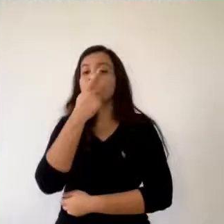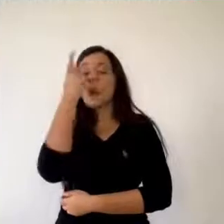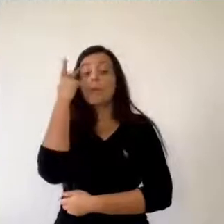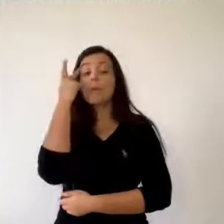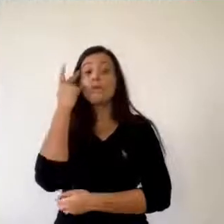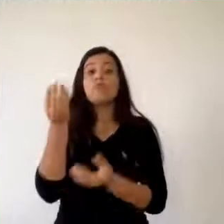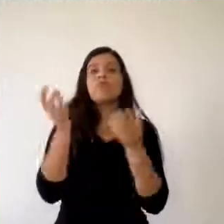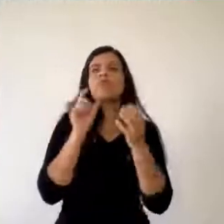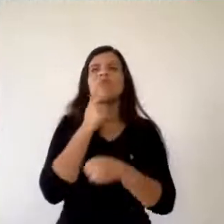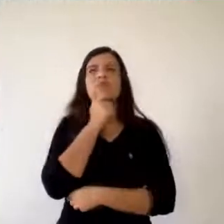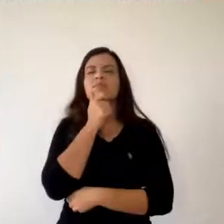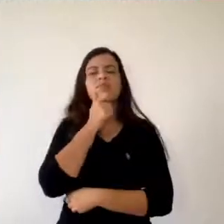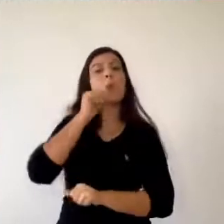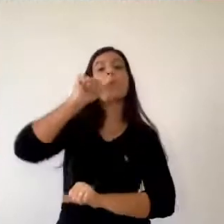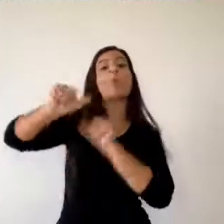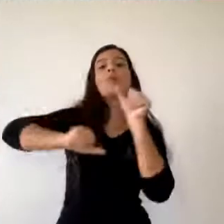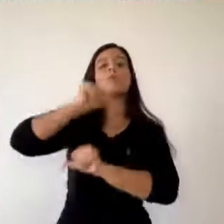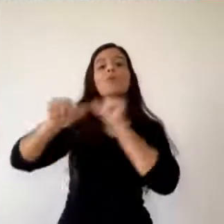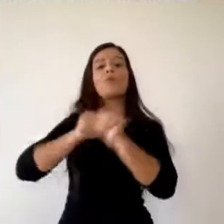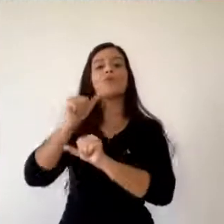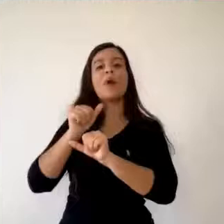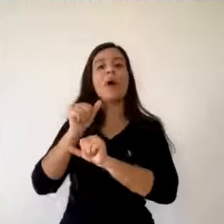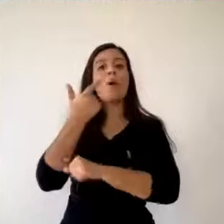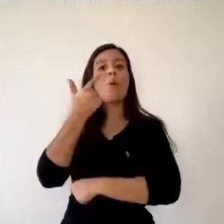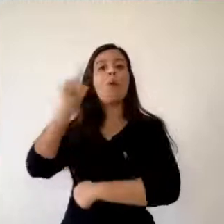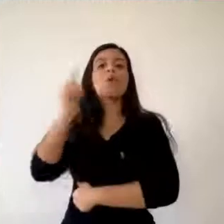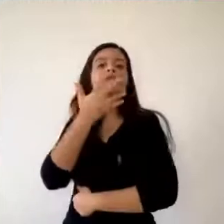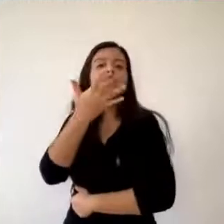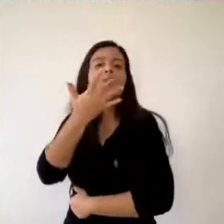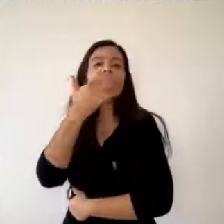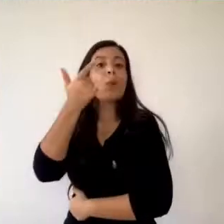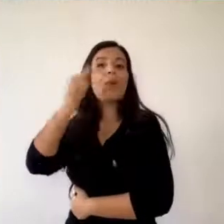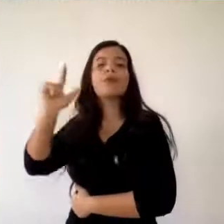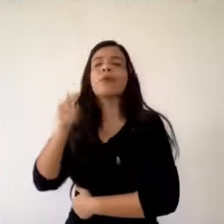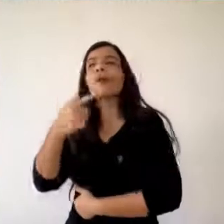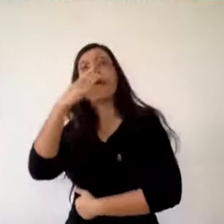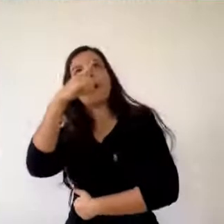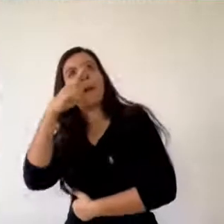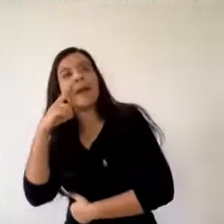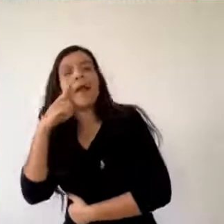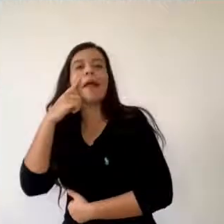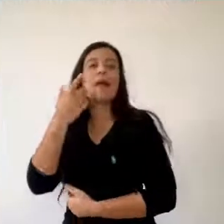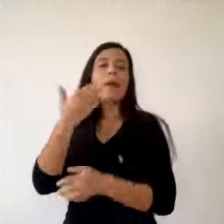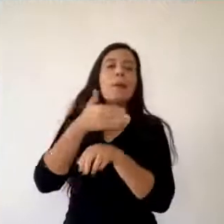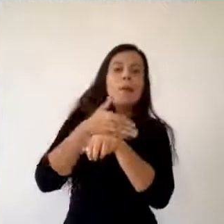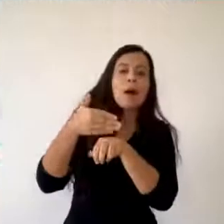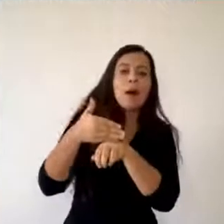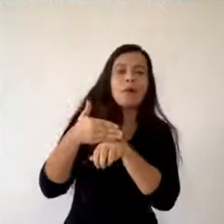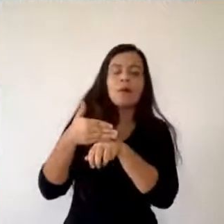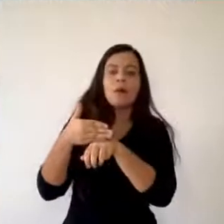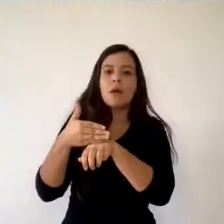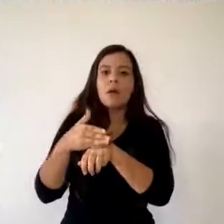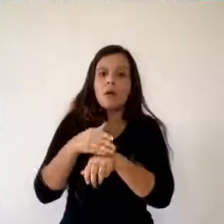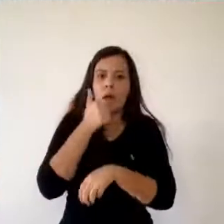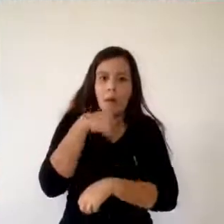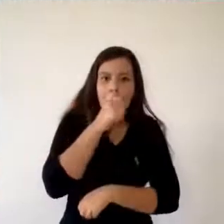colors. The father and the mother were scandalized and they were